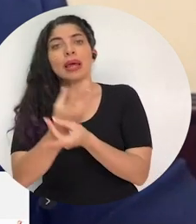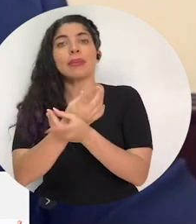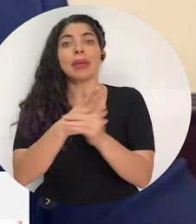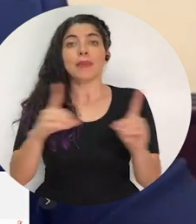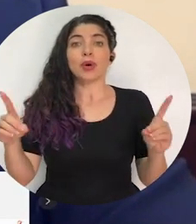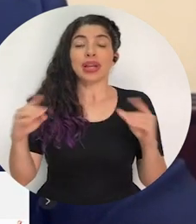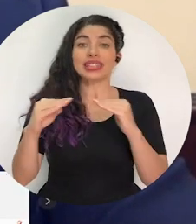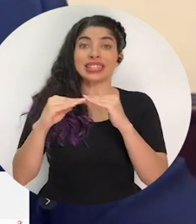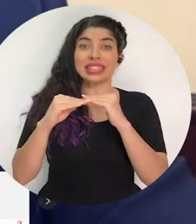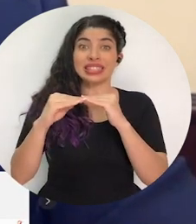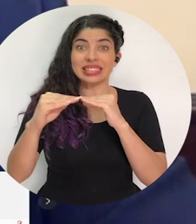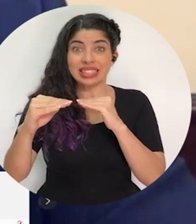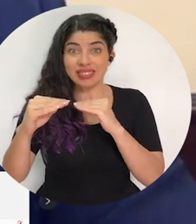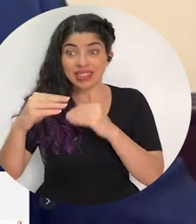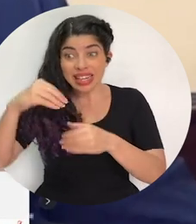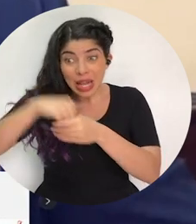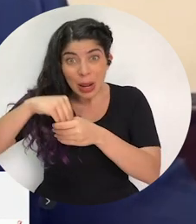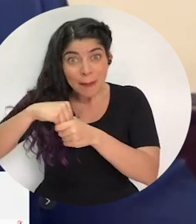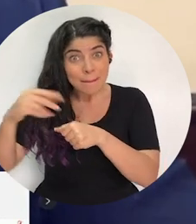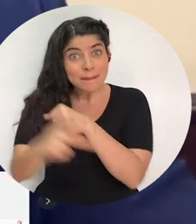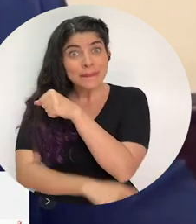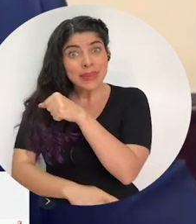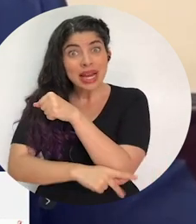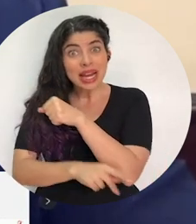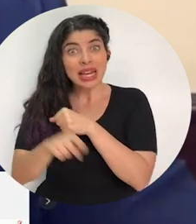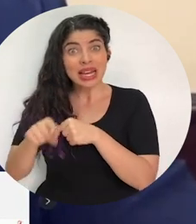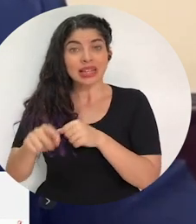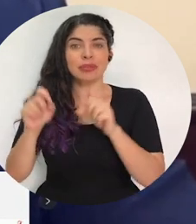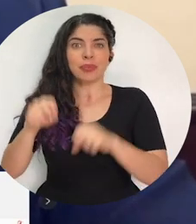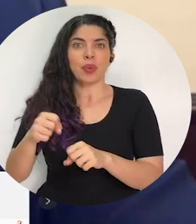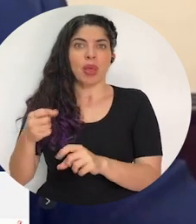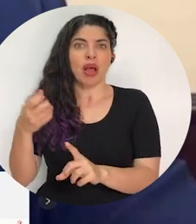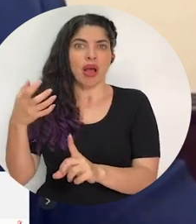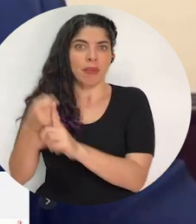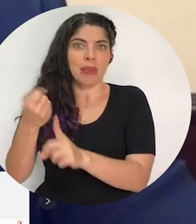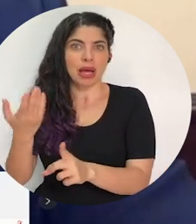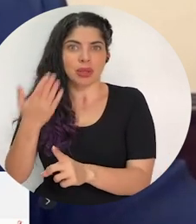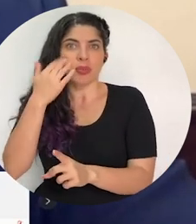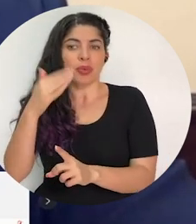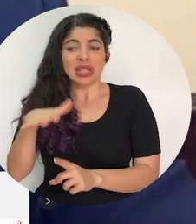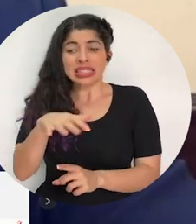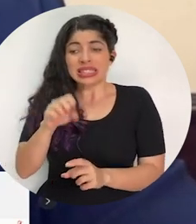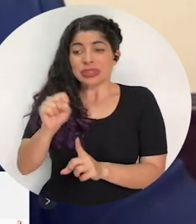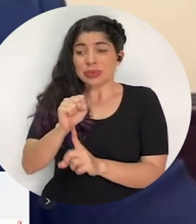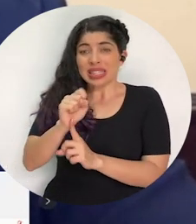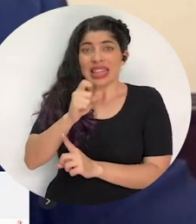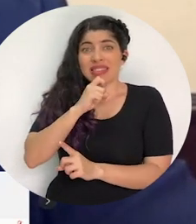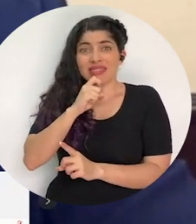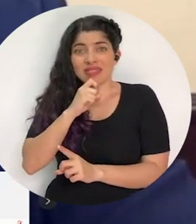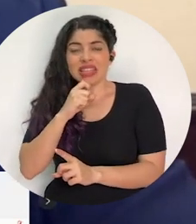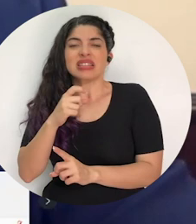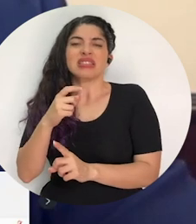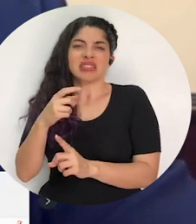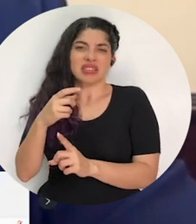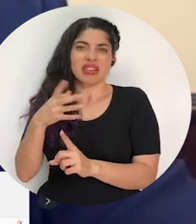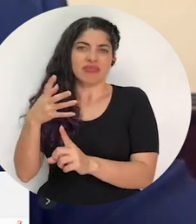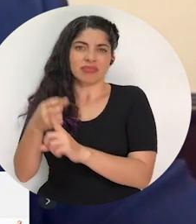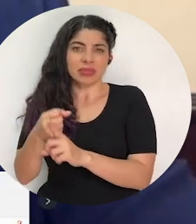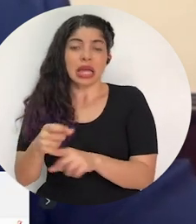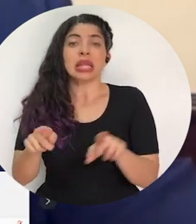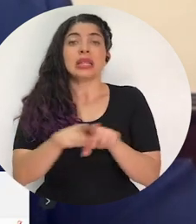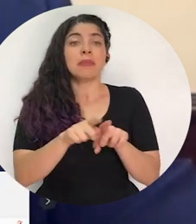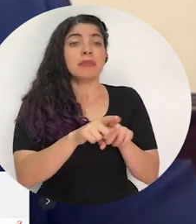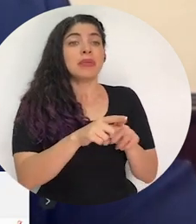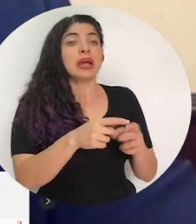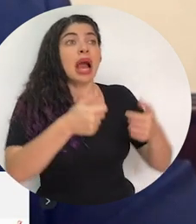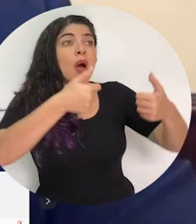political and democratic stability within our countries, given the difficult situations. This is